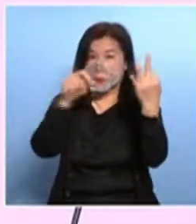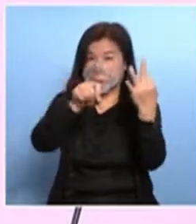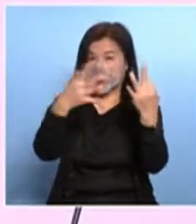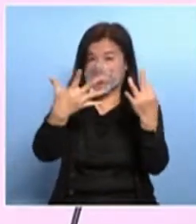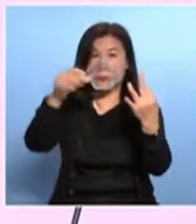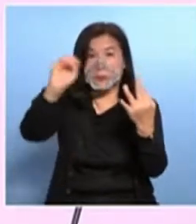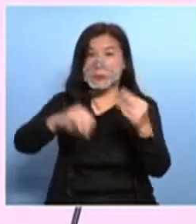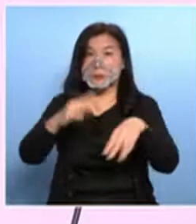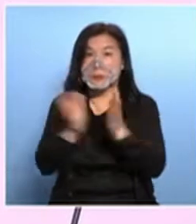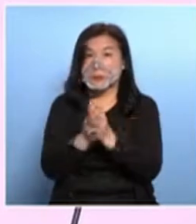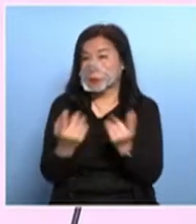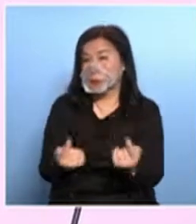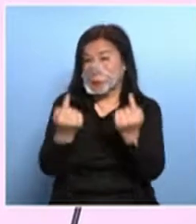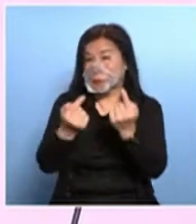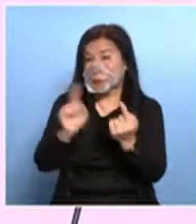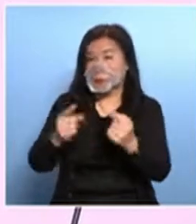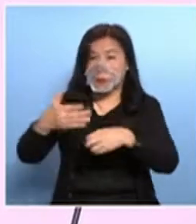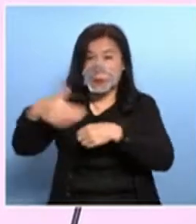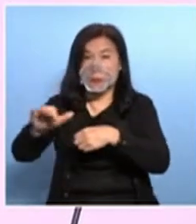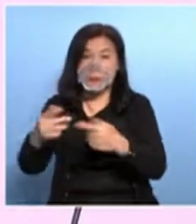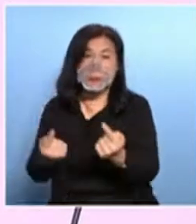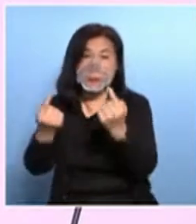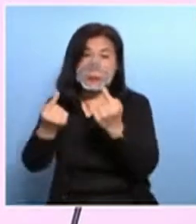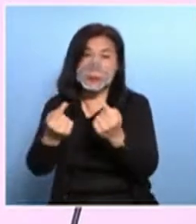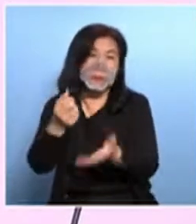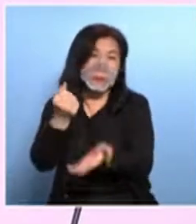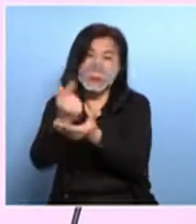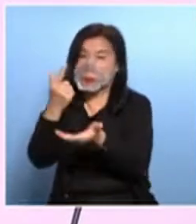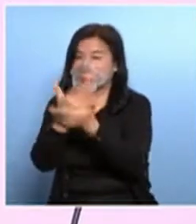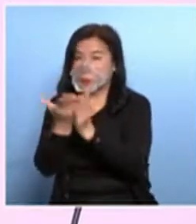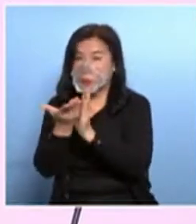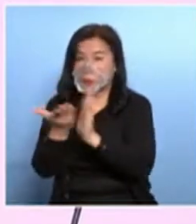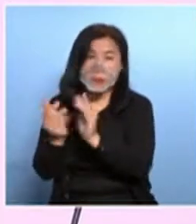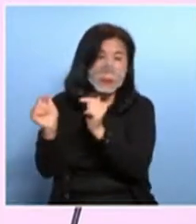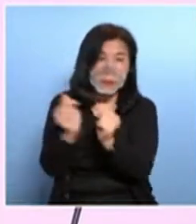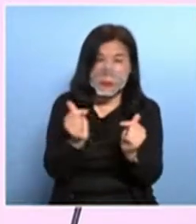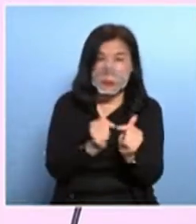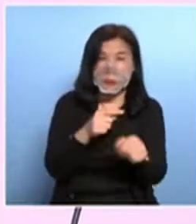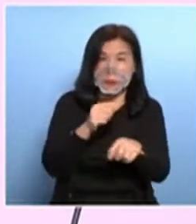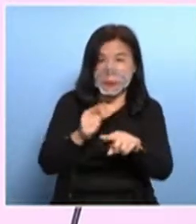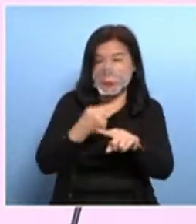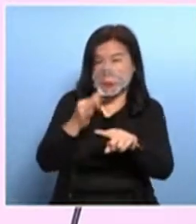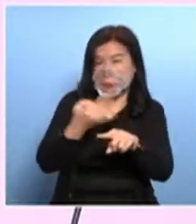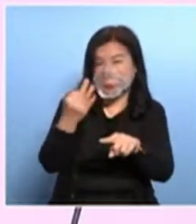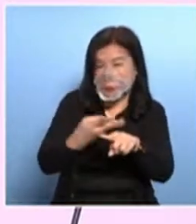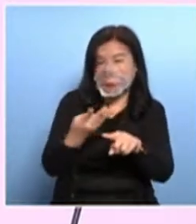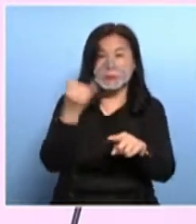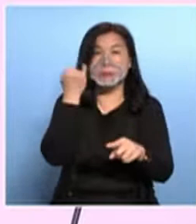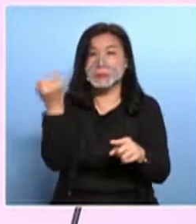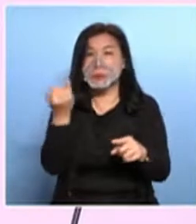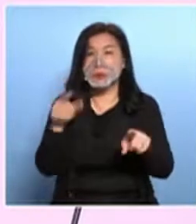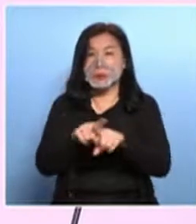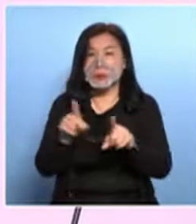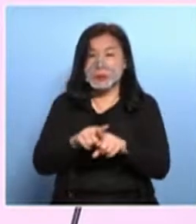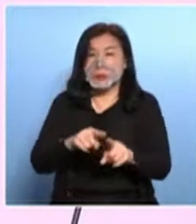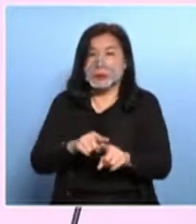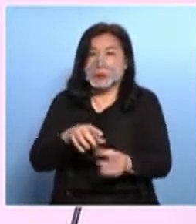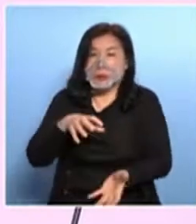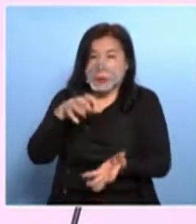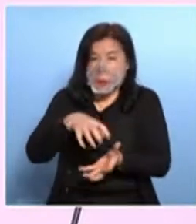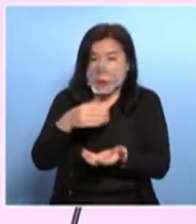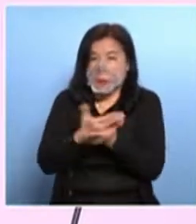3.5% in real terms for the year as a whole. On inflation, external price pressures are expected to remain high and persist for some